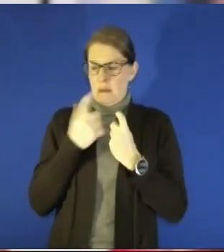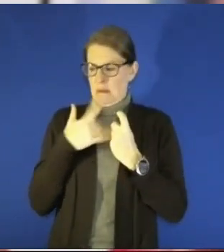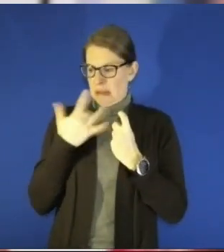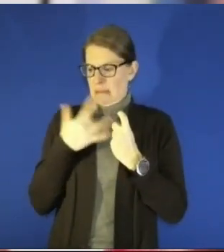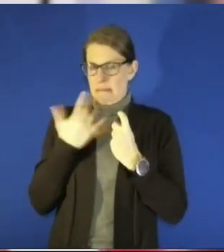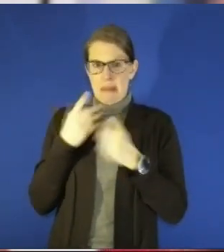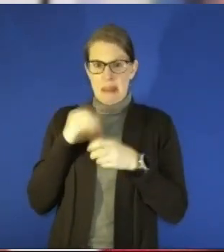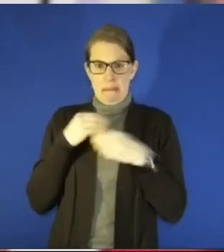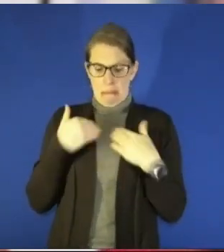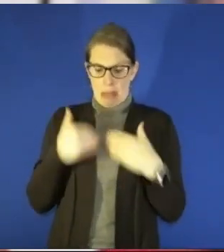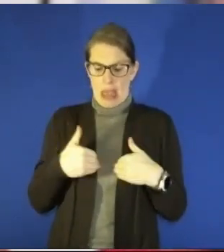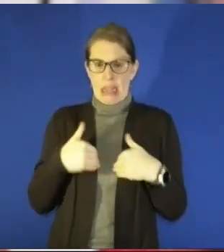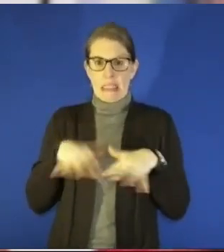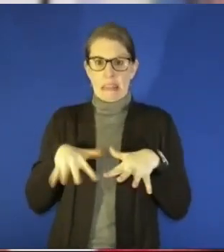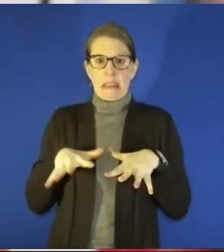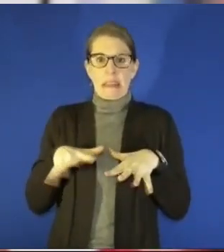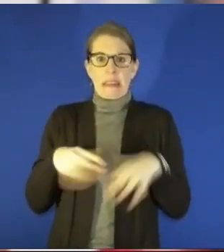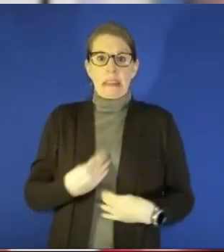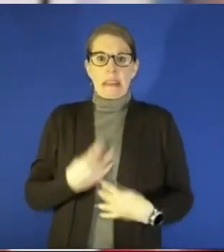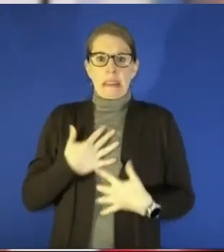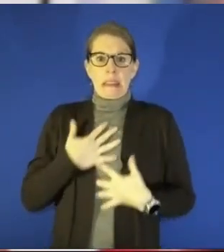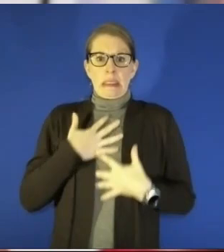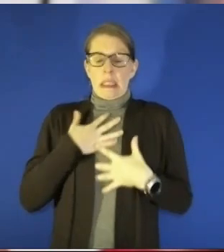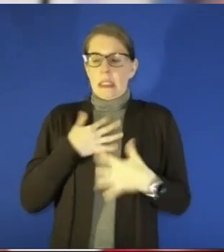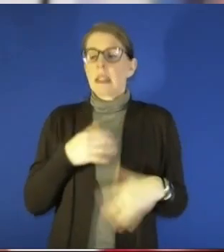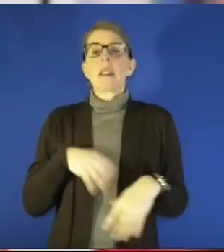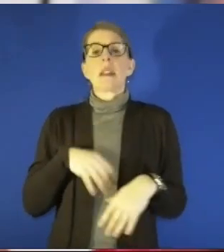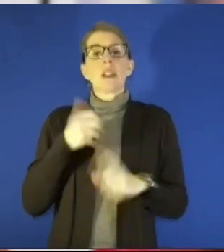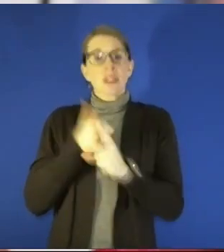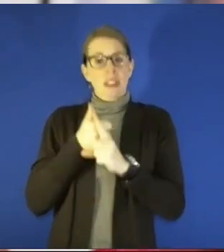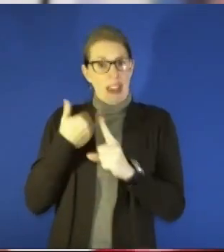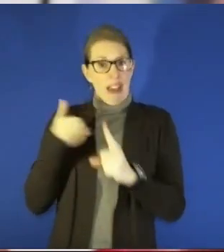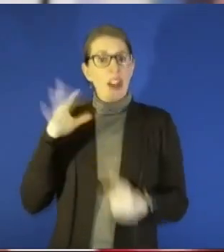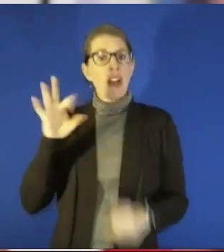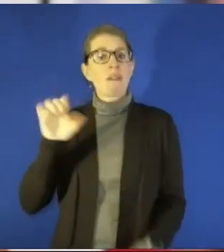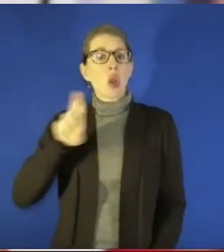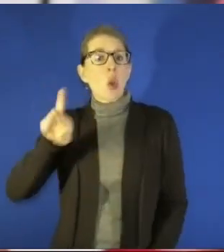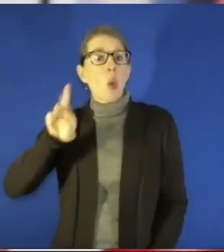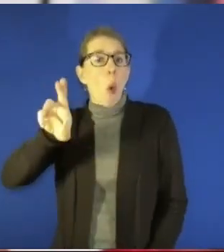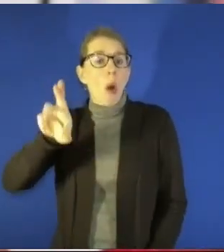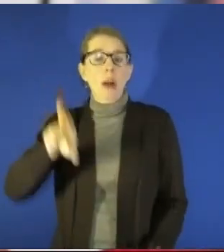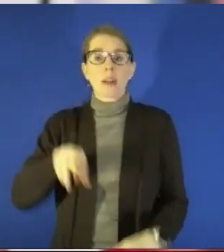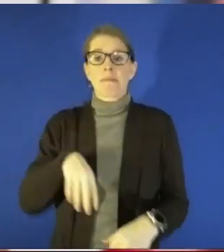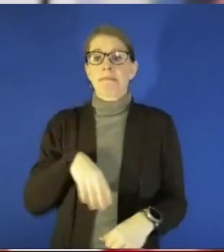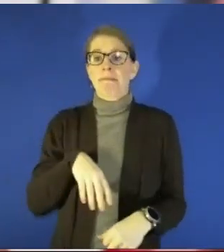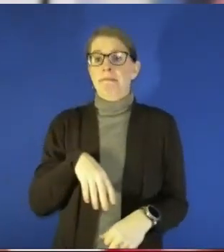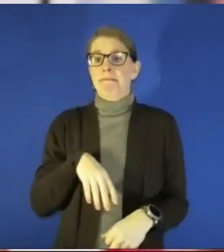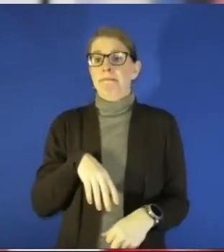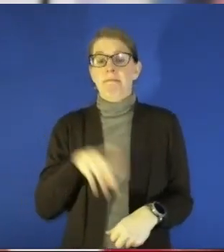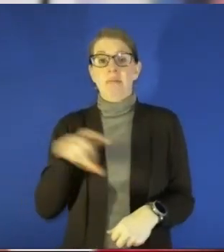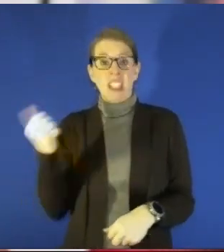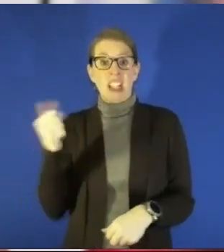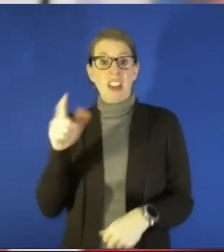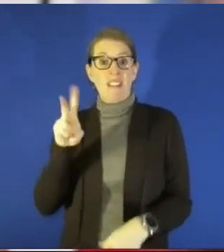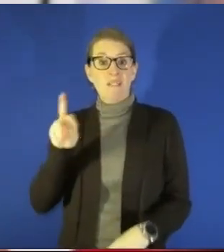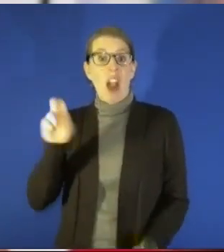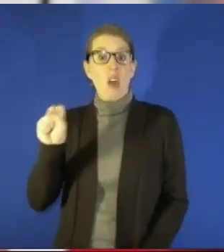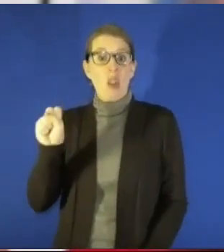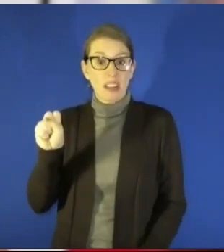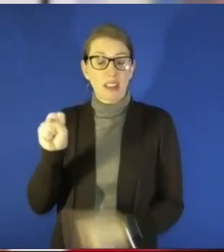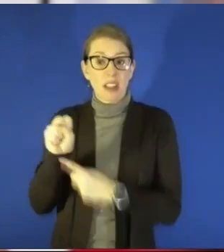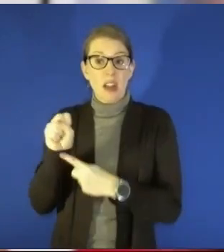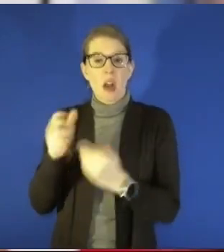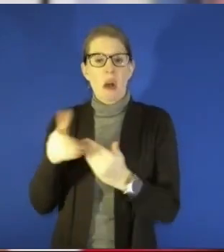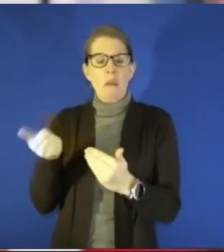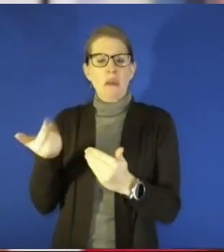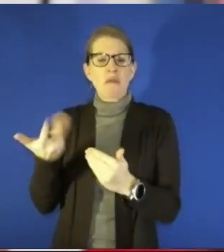in my body. Because when you do have the flu, or you do have, say, another virus, you almost